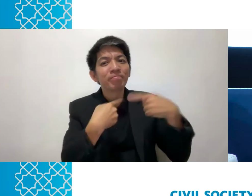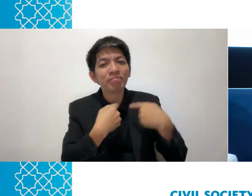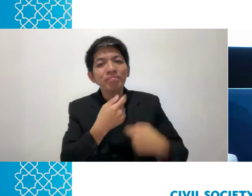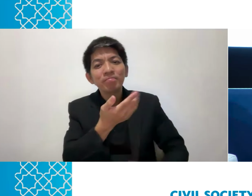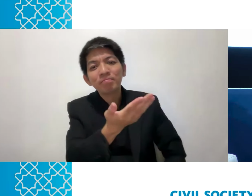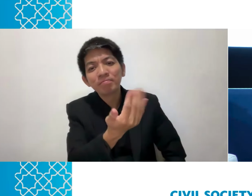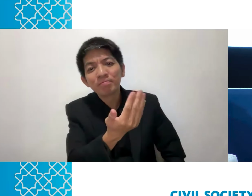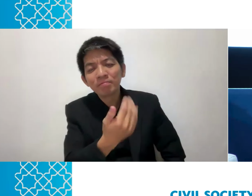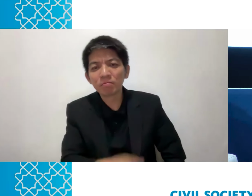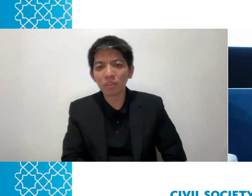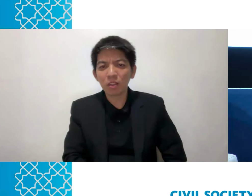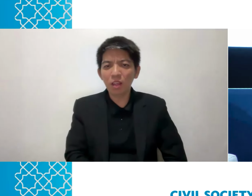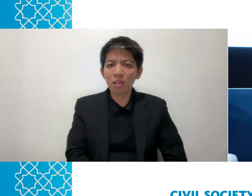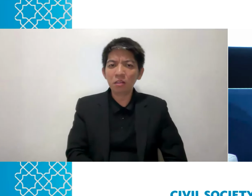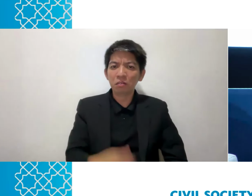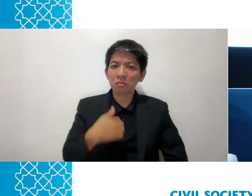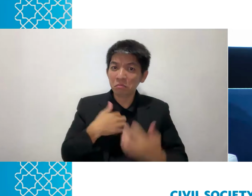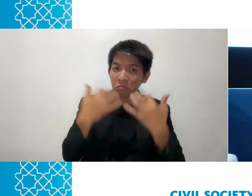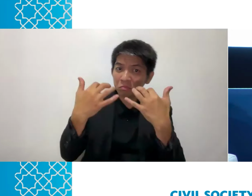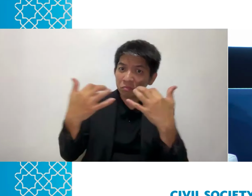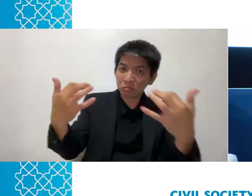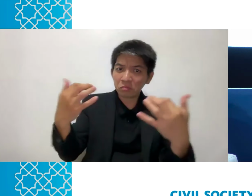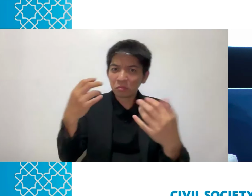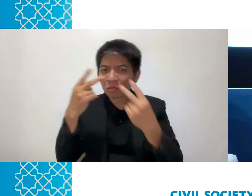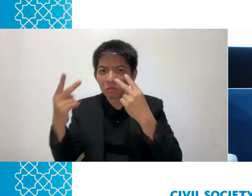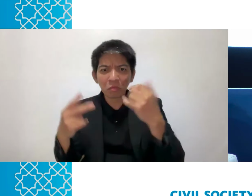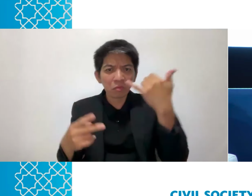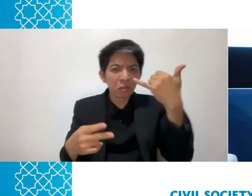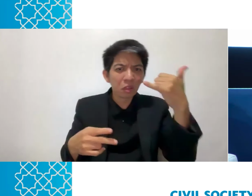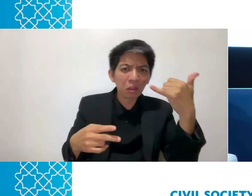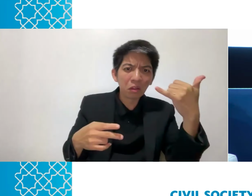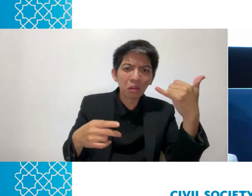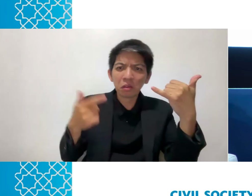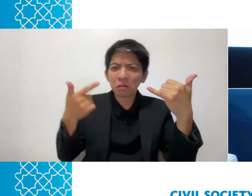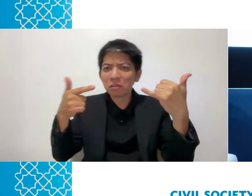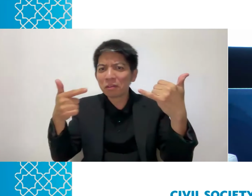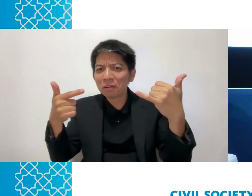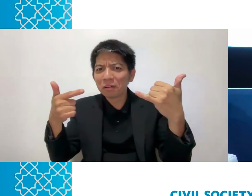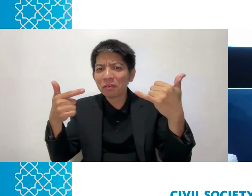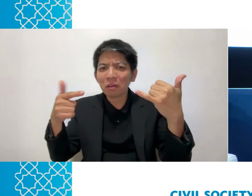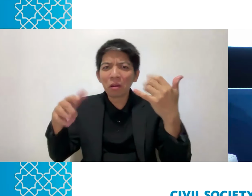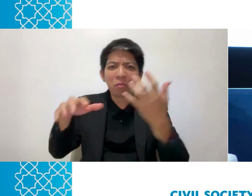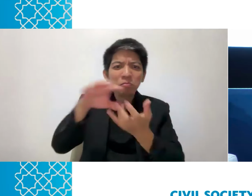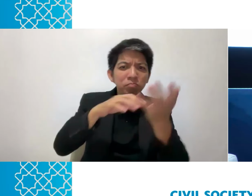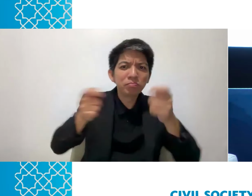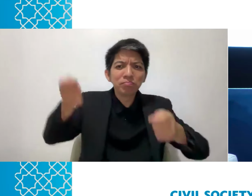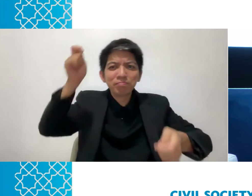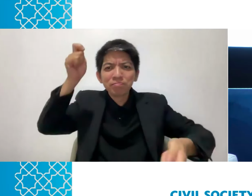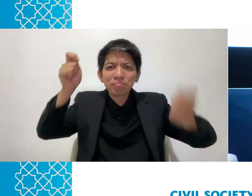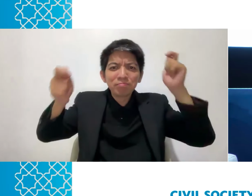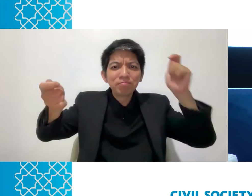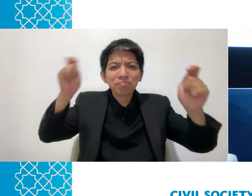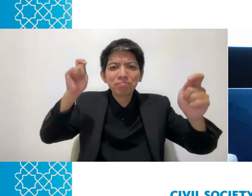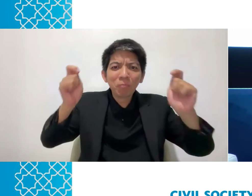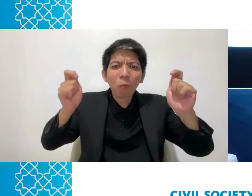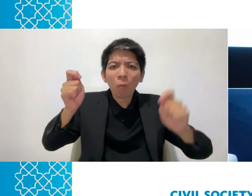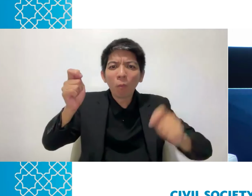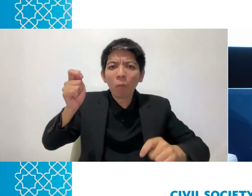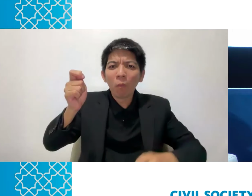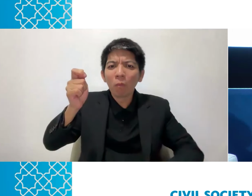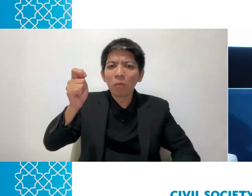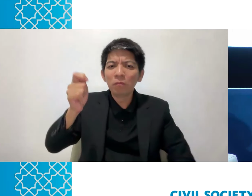yellows. I kind of word also. Should I choose a green or also yellow for this one? But yeah.